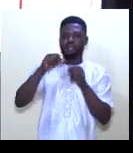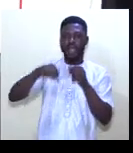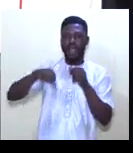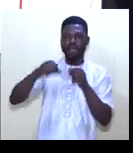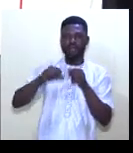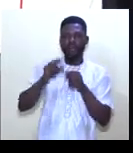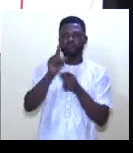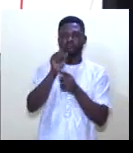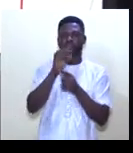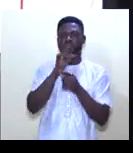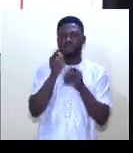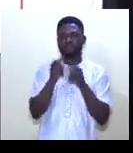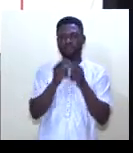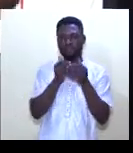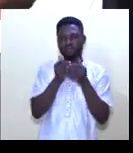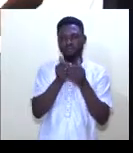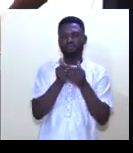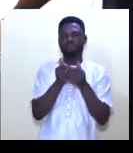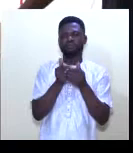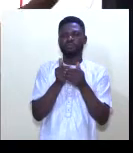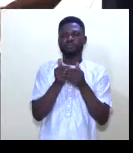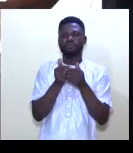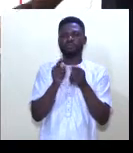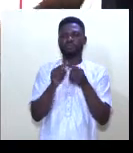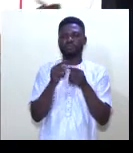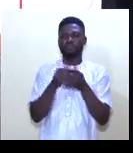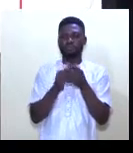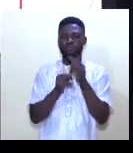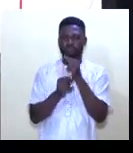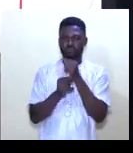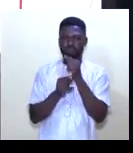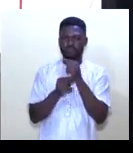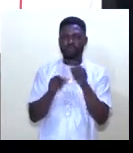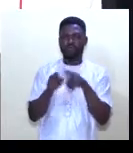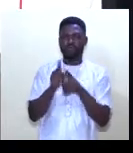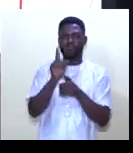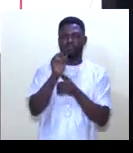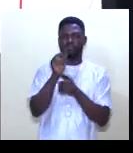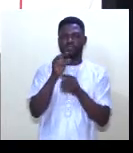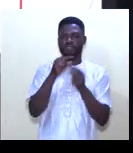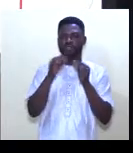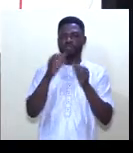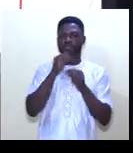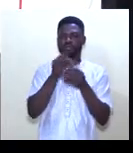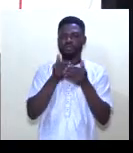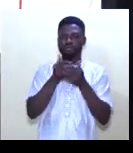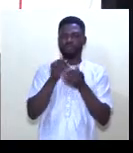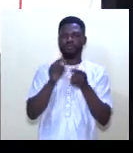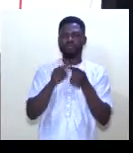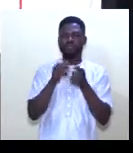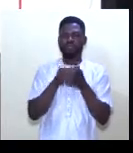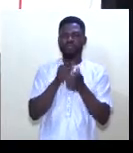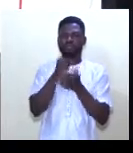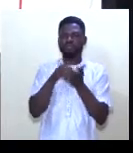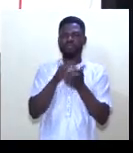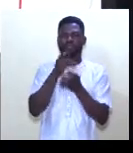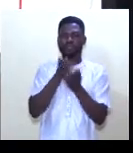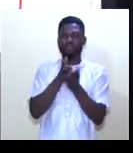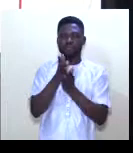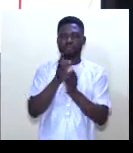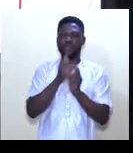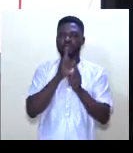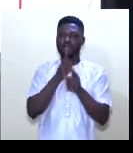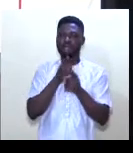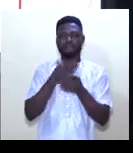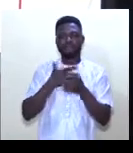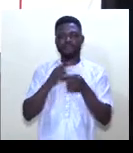closest to it. 60 degrees would be somewhere around here, you know. So 20 degrees is the closest thing to it. So this is the